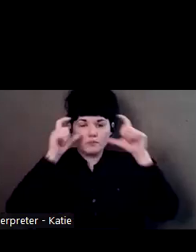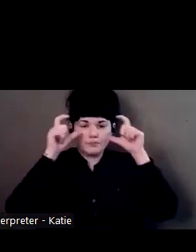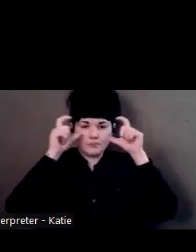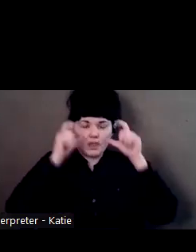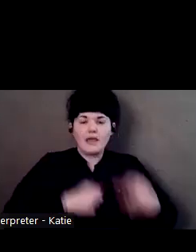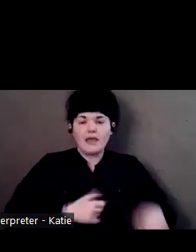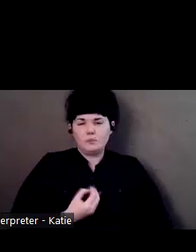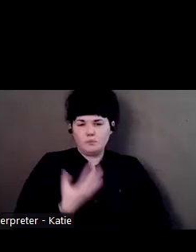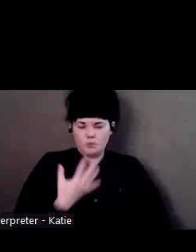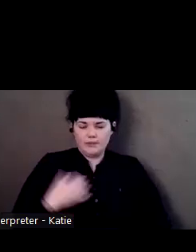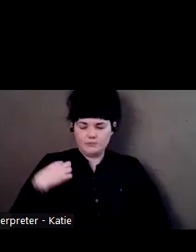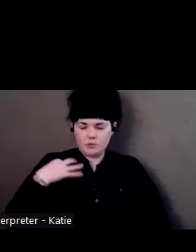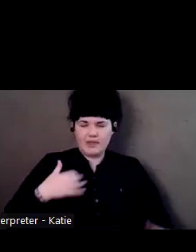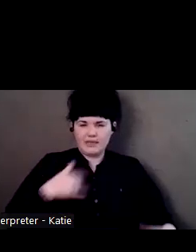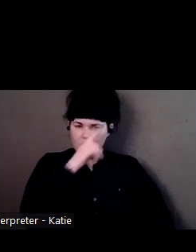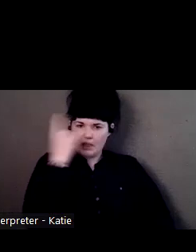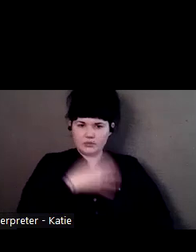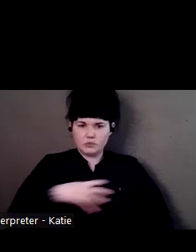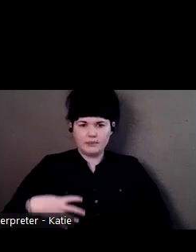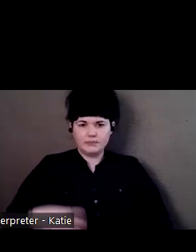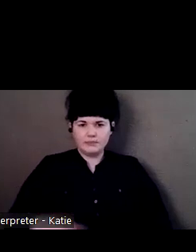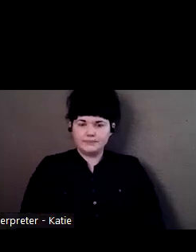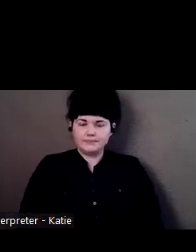black stripes.